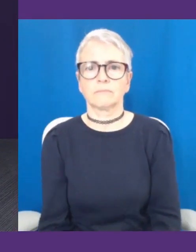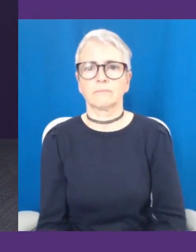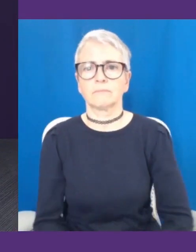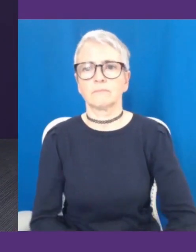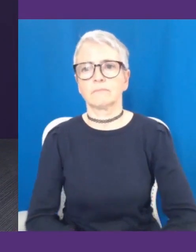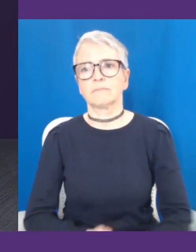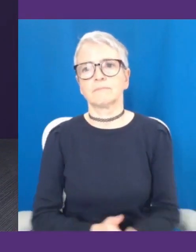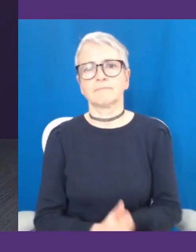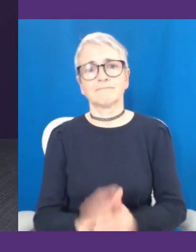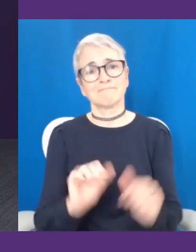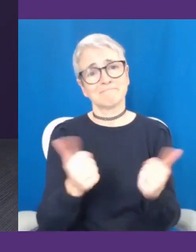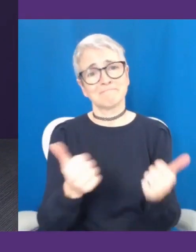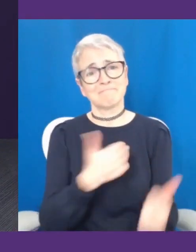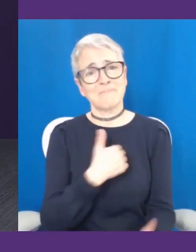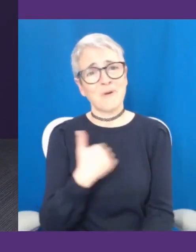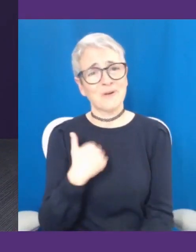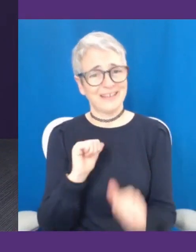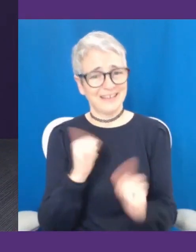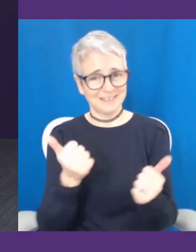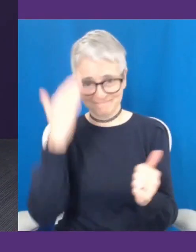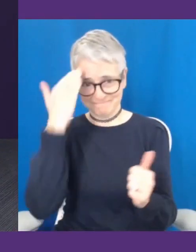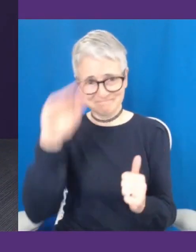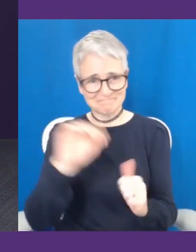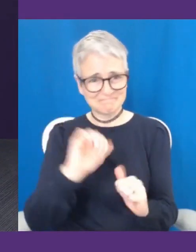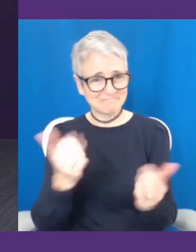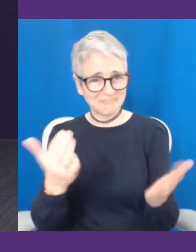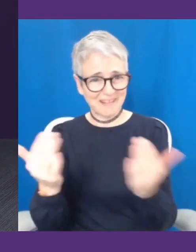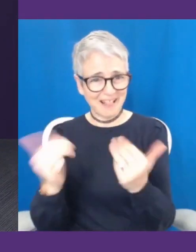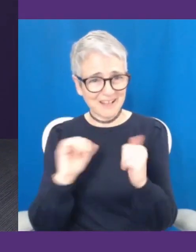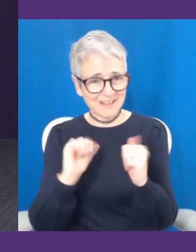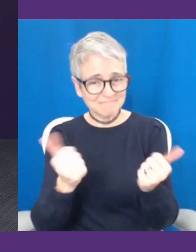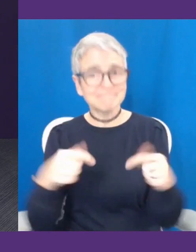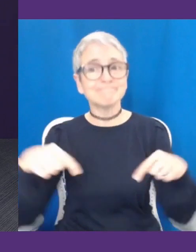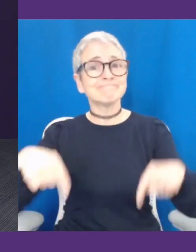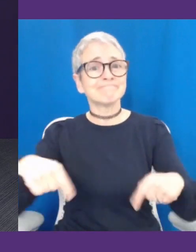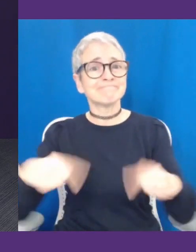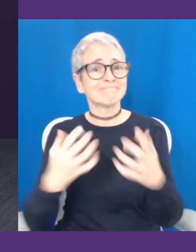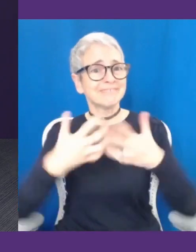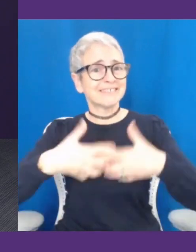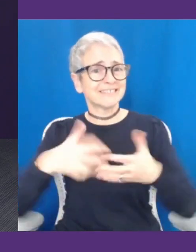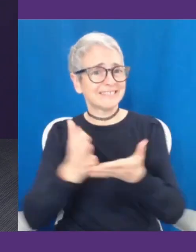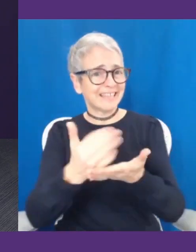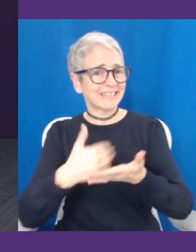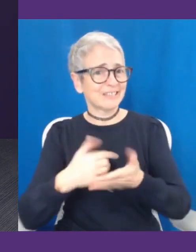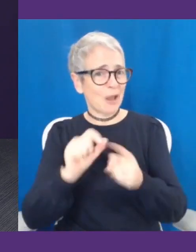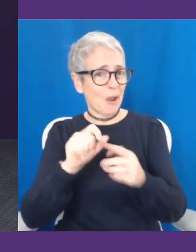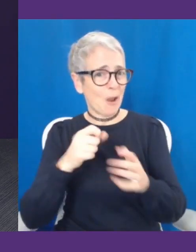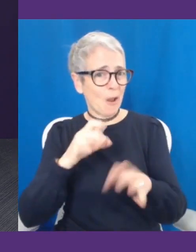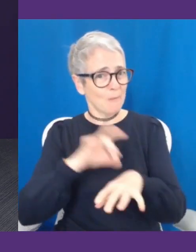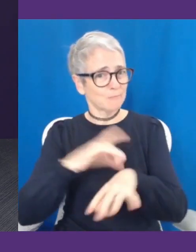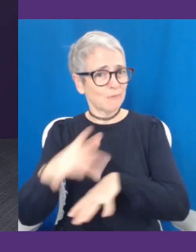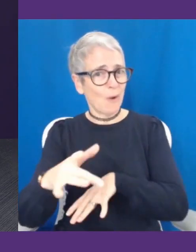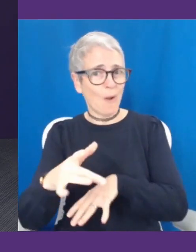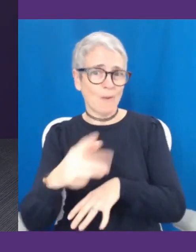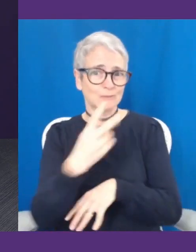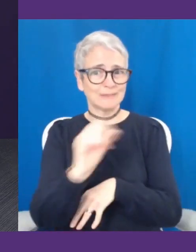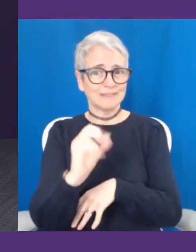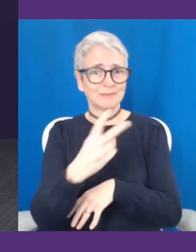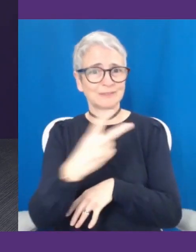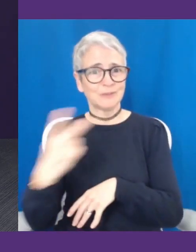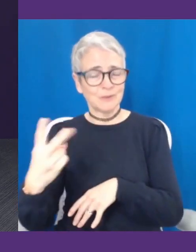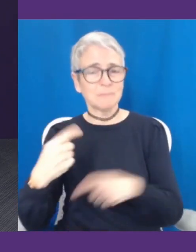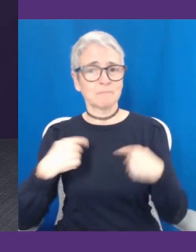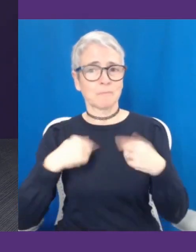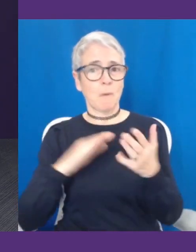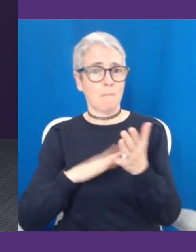Good morning. Hello. Welcome, everybody. This is TechShare Pro 2022. I'm Mark Walker from AbilityNet, and I'm really